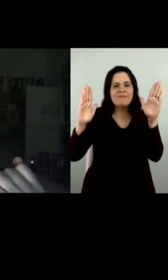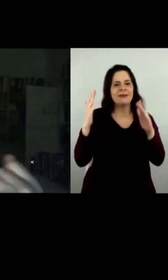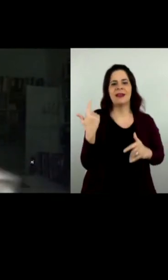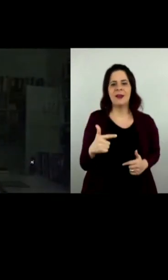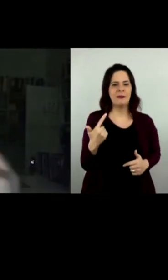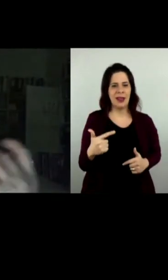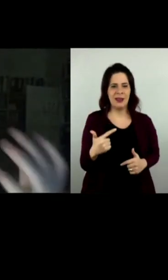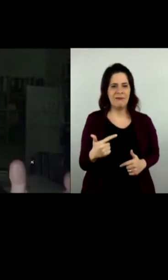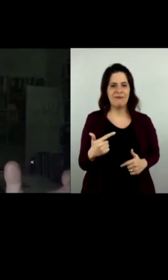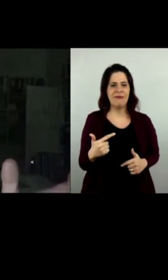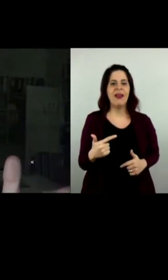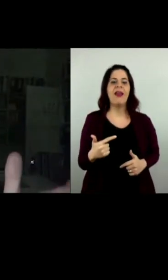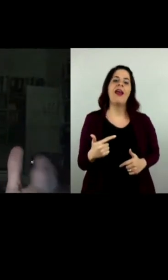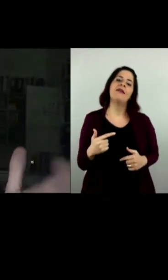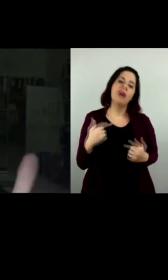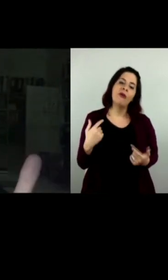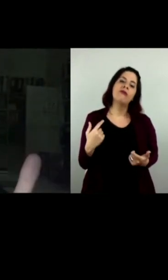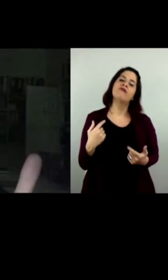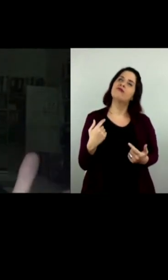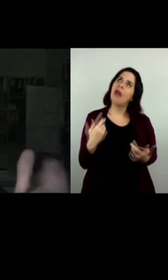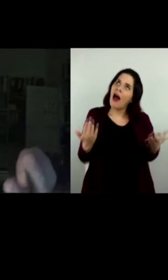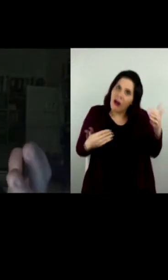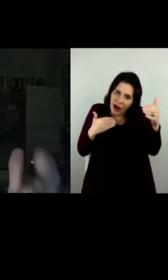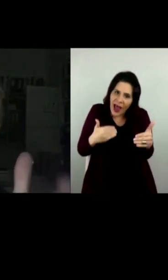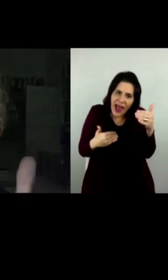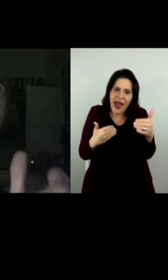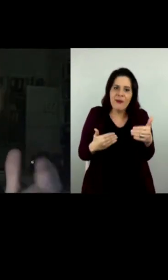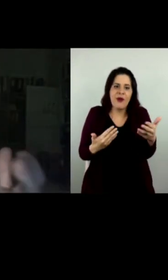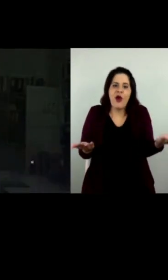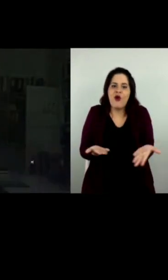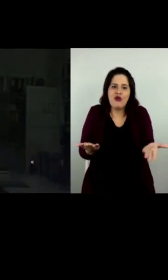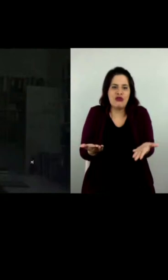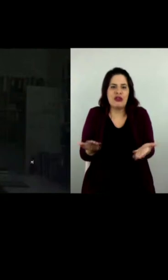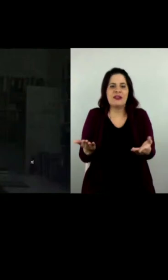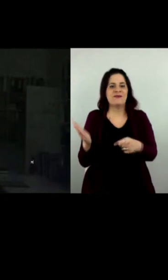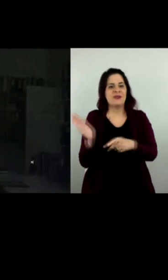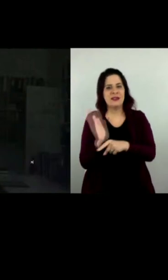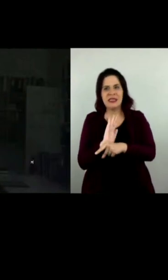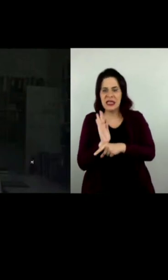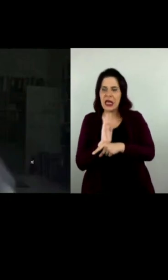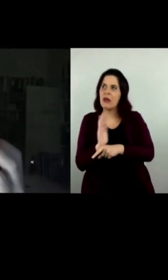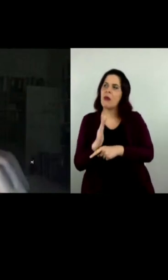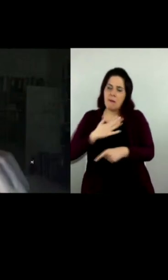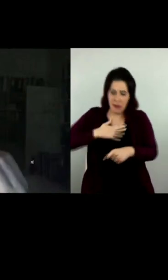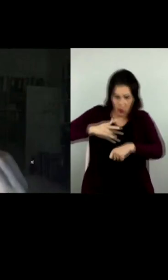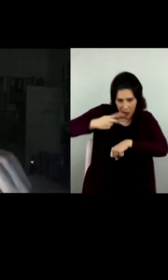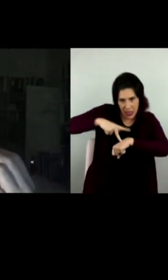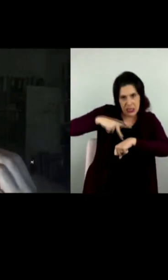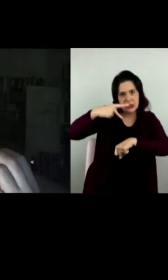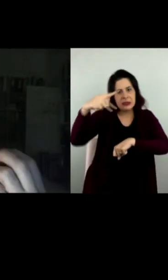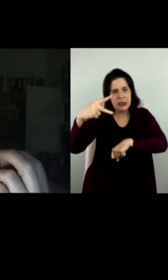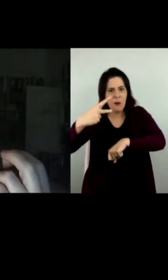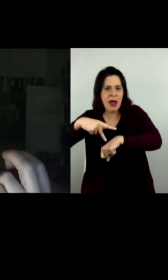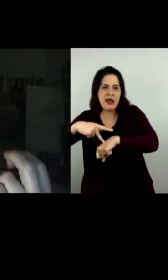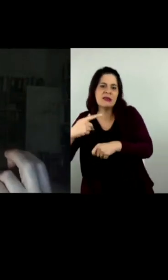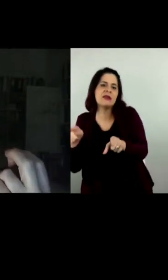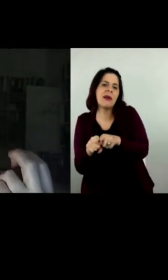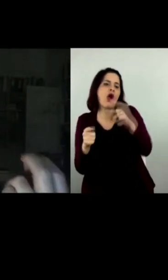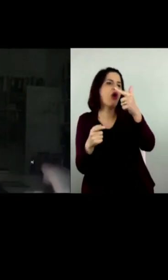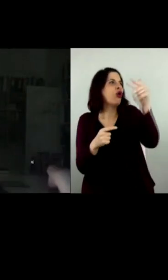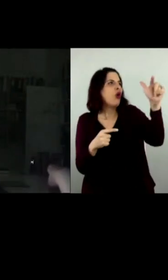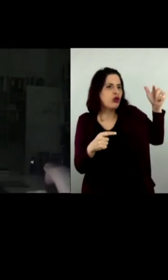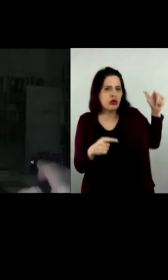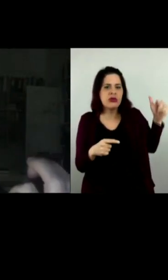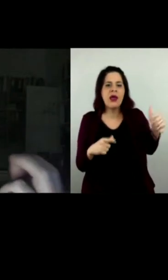films together. And at a time when our politicians in your country and in my country and many other countries are expressing